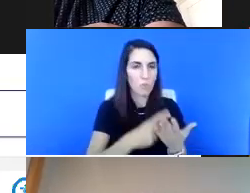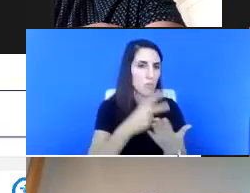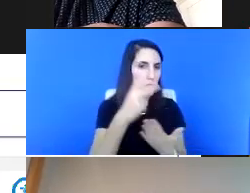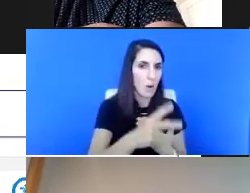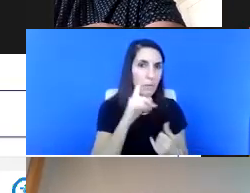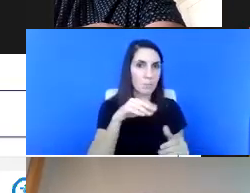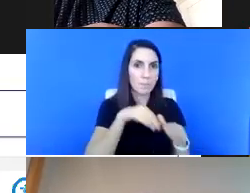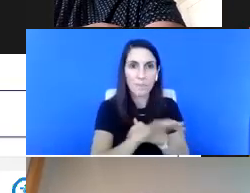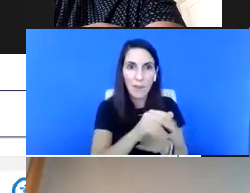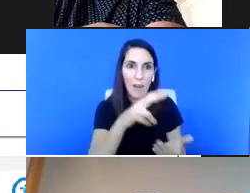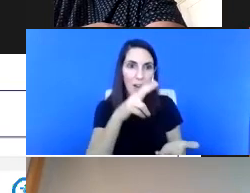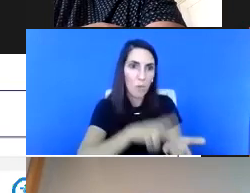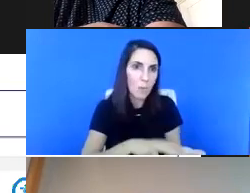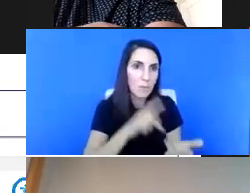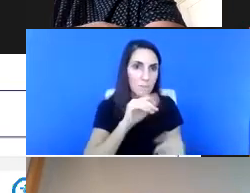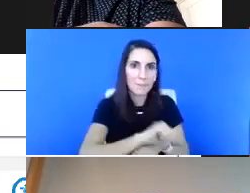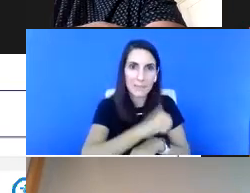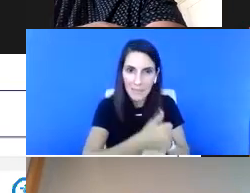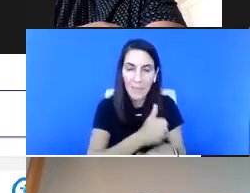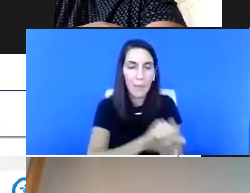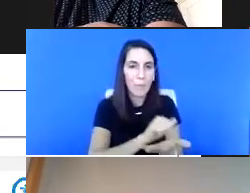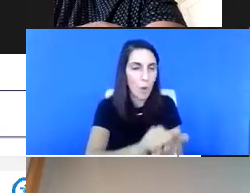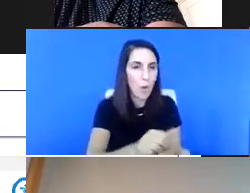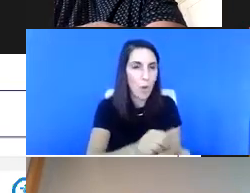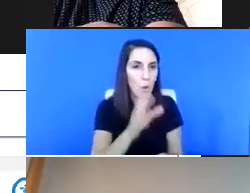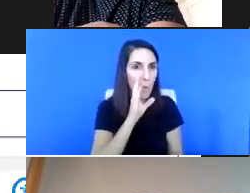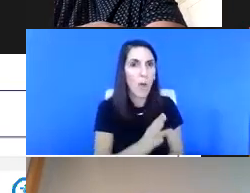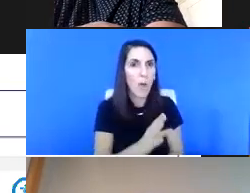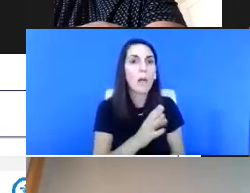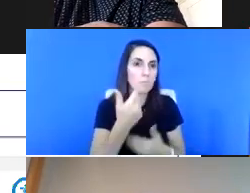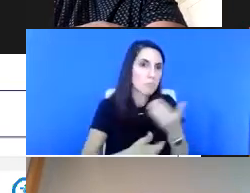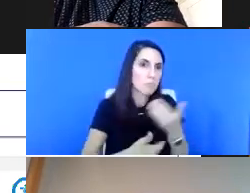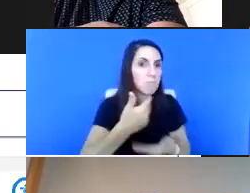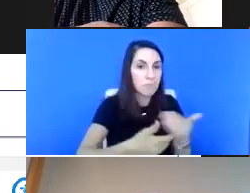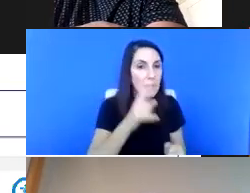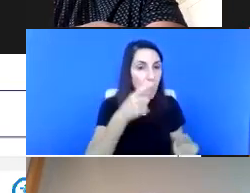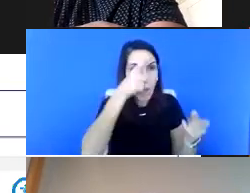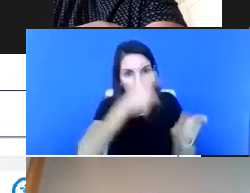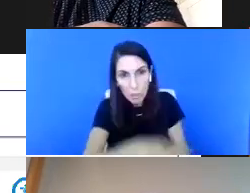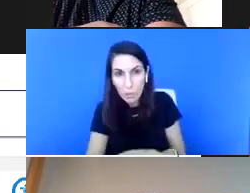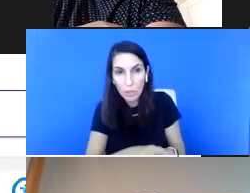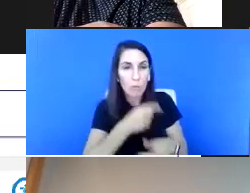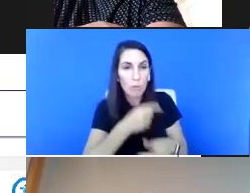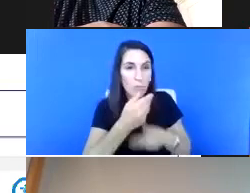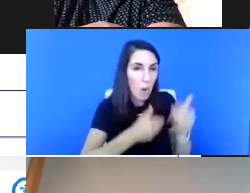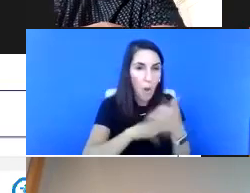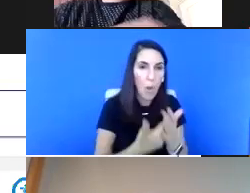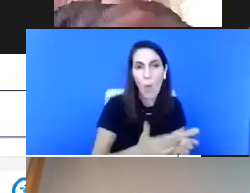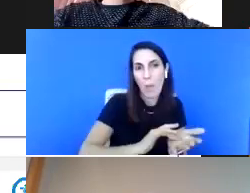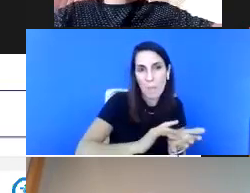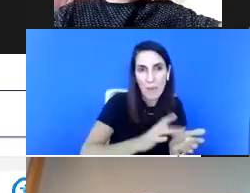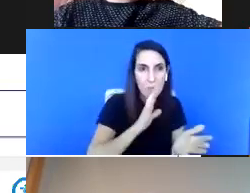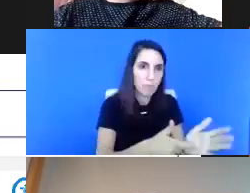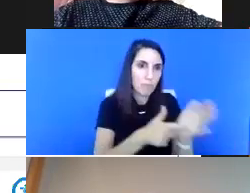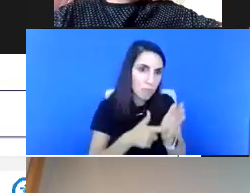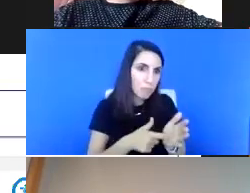enrollment process, you would set up an account, and then it would take you through a consent process. All biomedical research requires